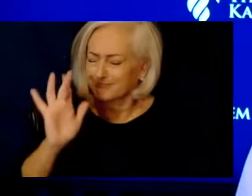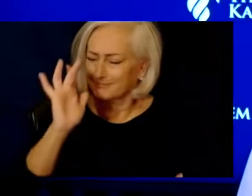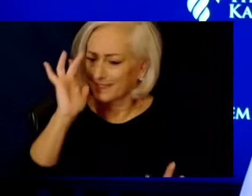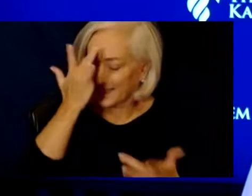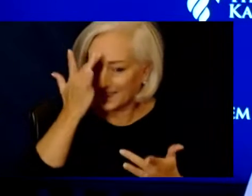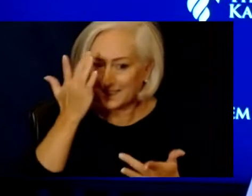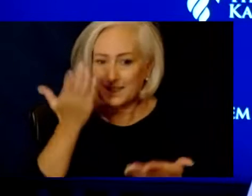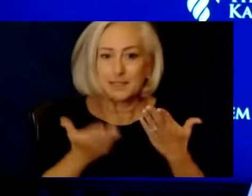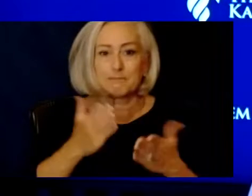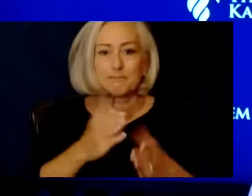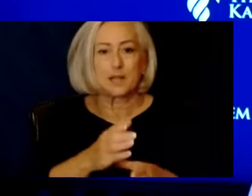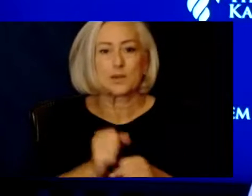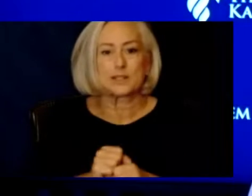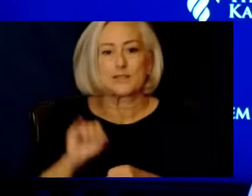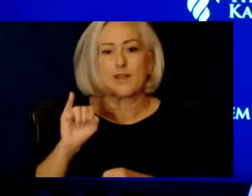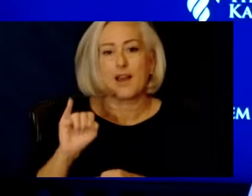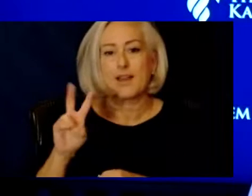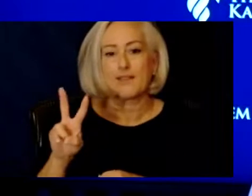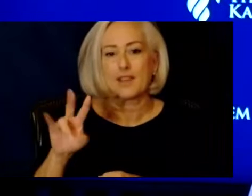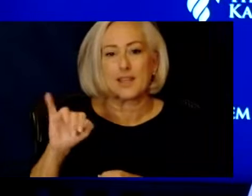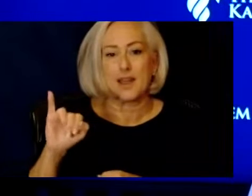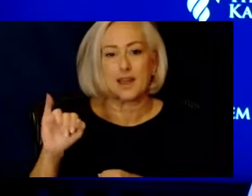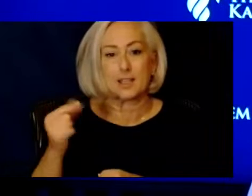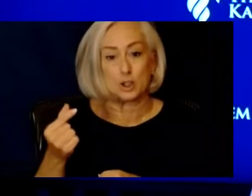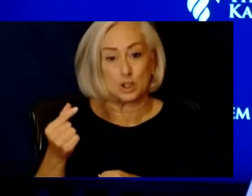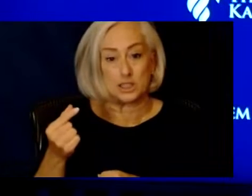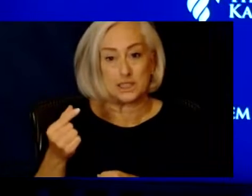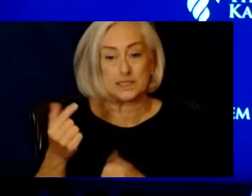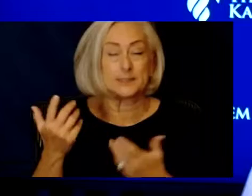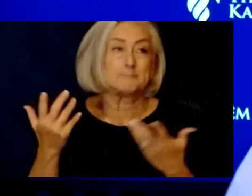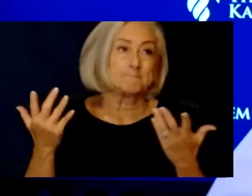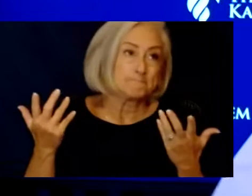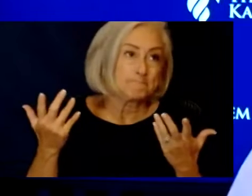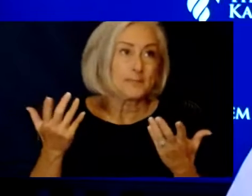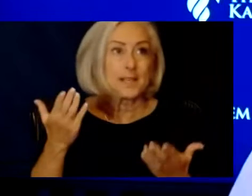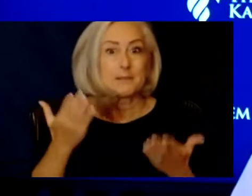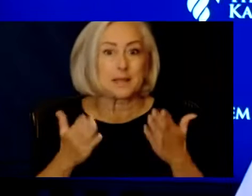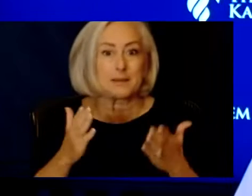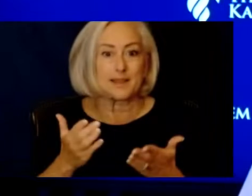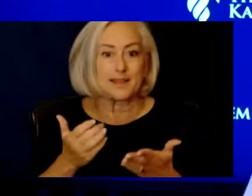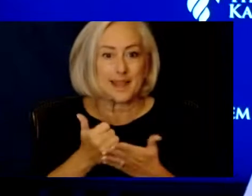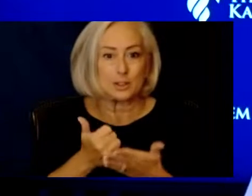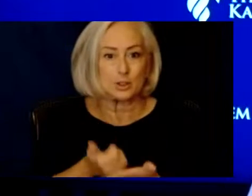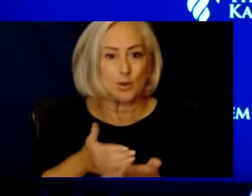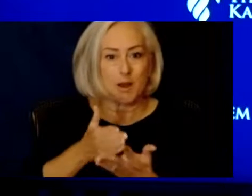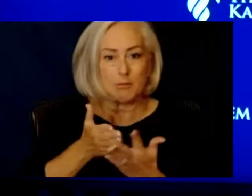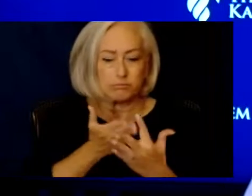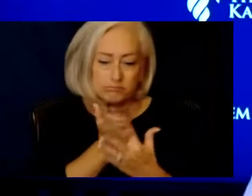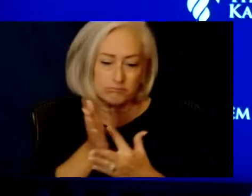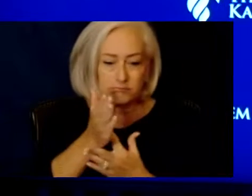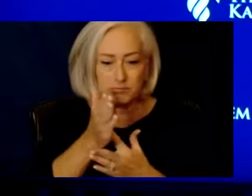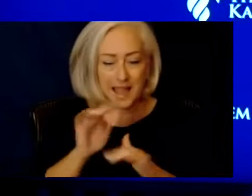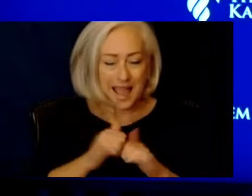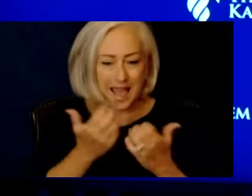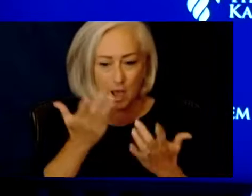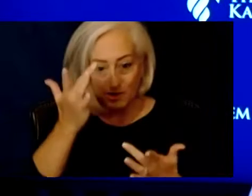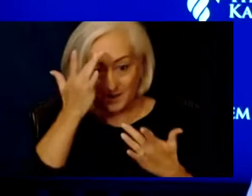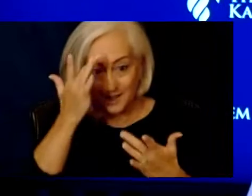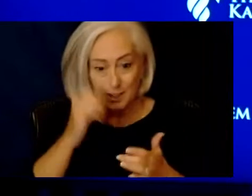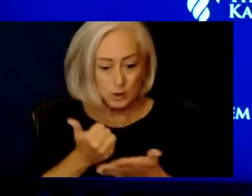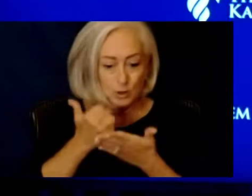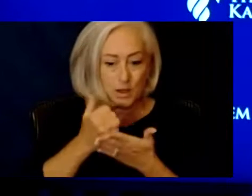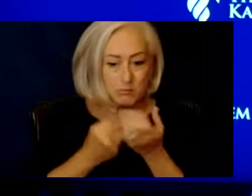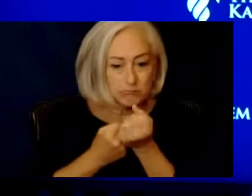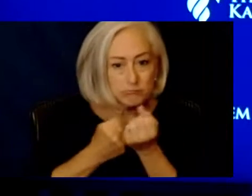IVIG, but that's probably to mitigate how ill those kids are, to kind of support them through maybe